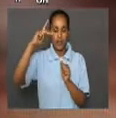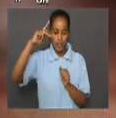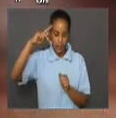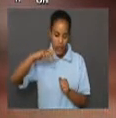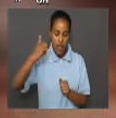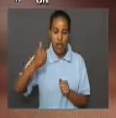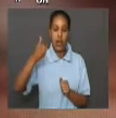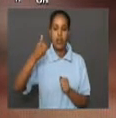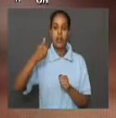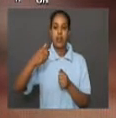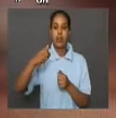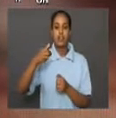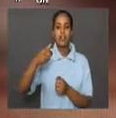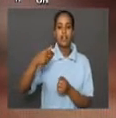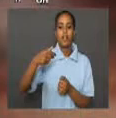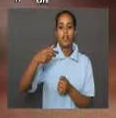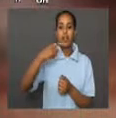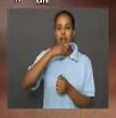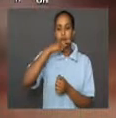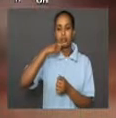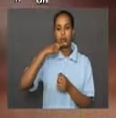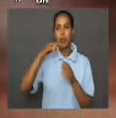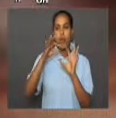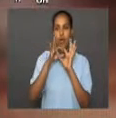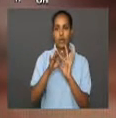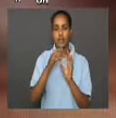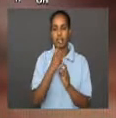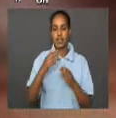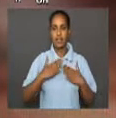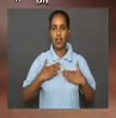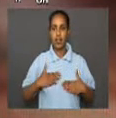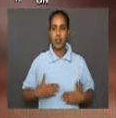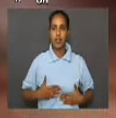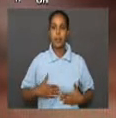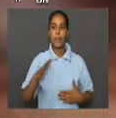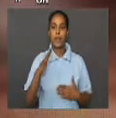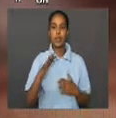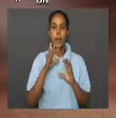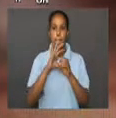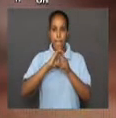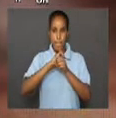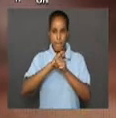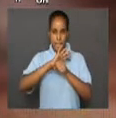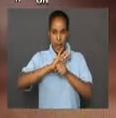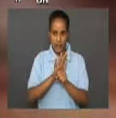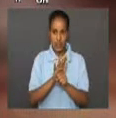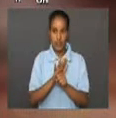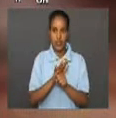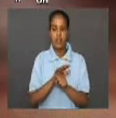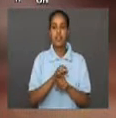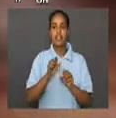alpha-1,4 glycosidic bonds. Its structure is tightly packed, so it